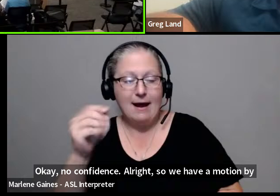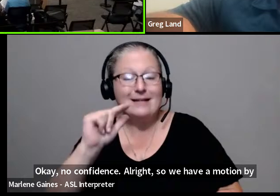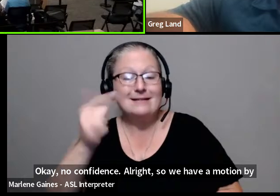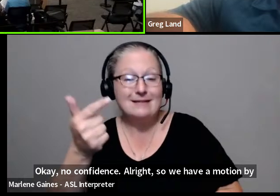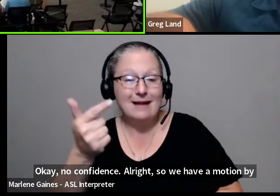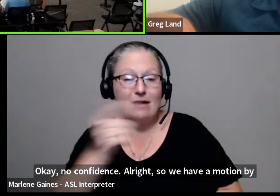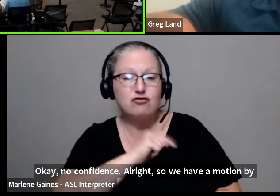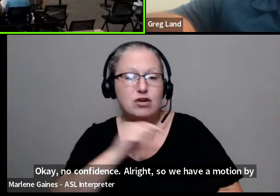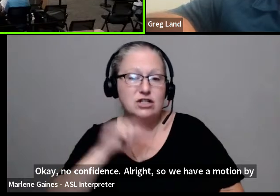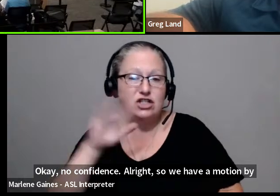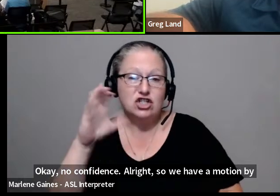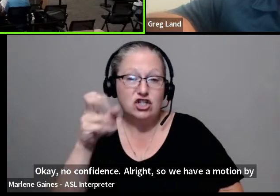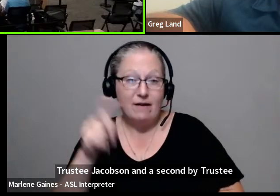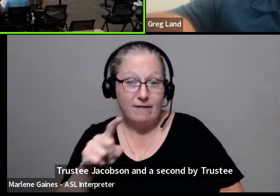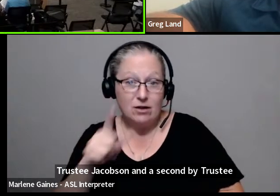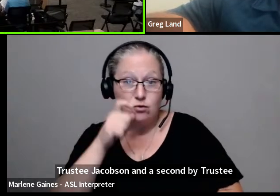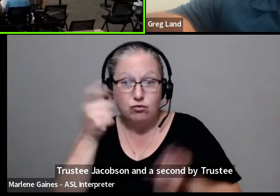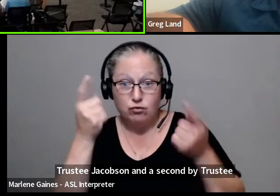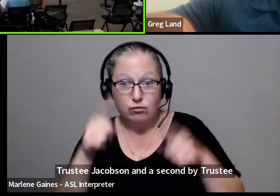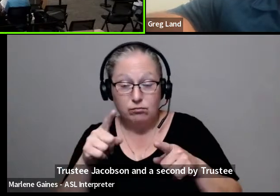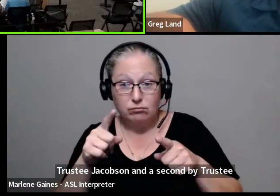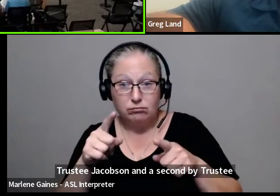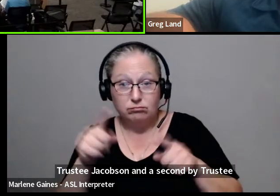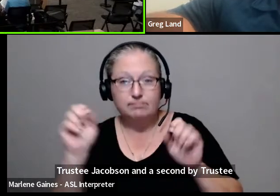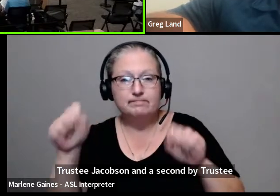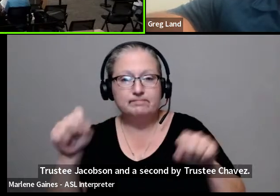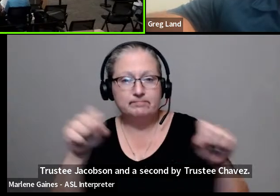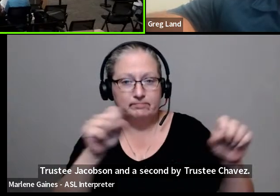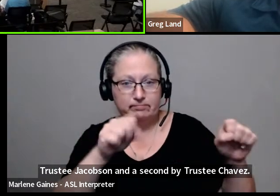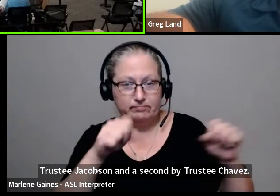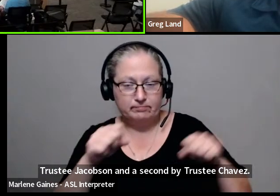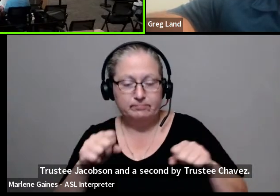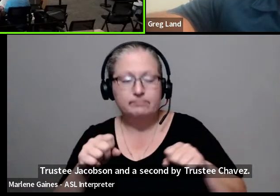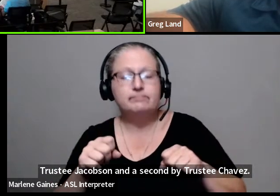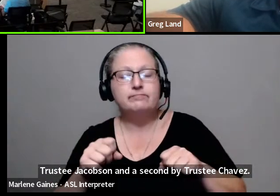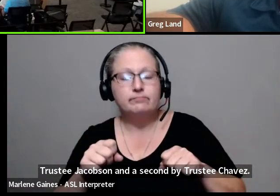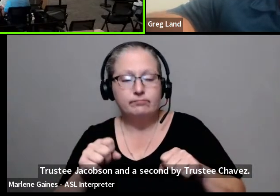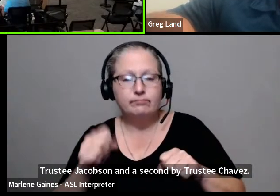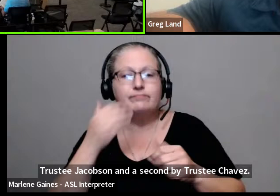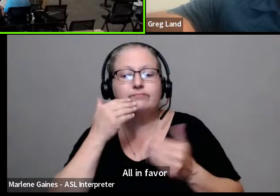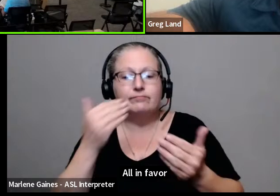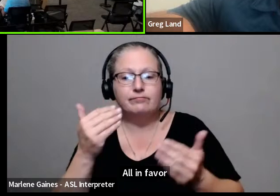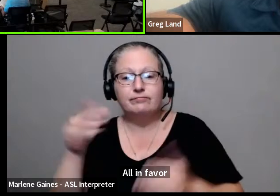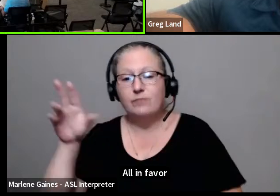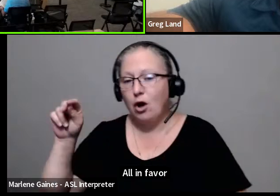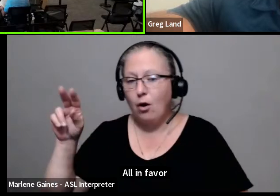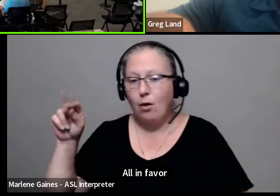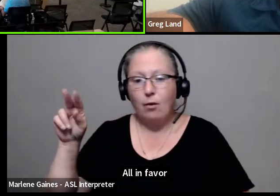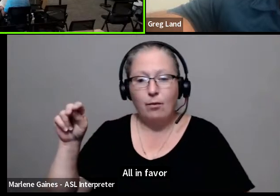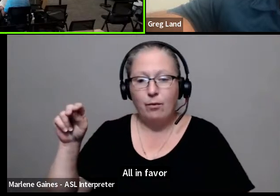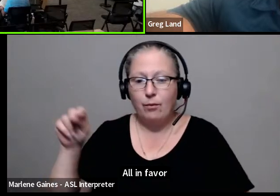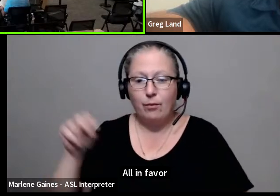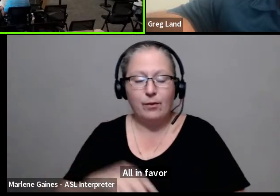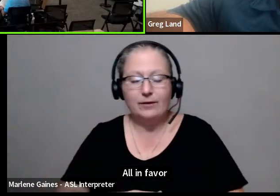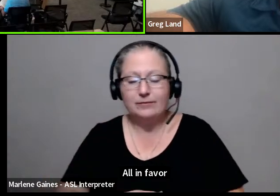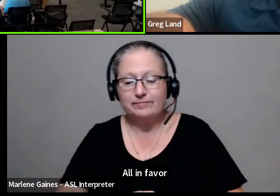second by trustee Chavez. All in favor? Aye. Aye. Okay, thank No. you.